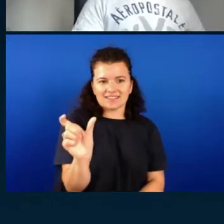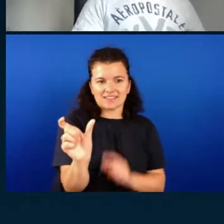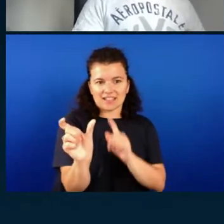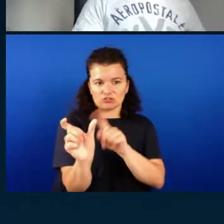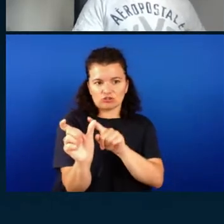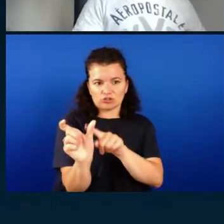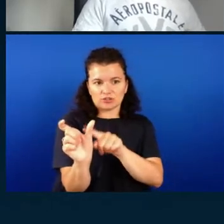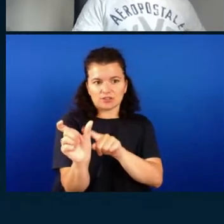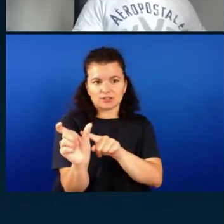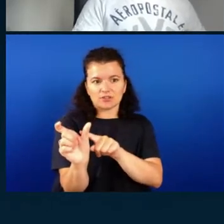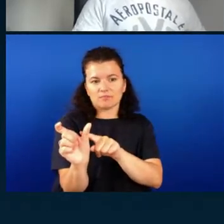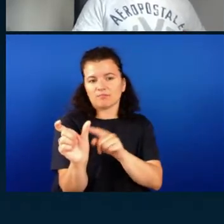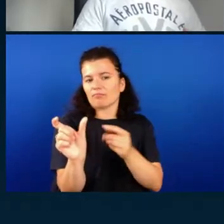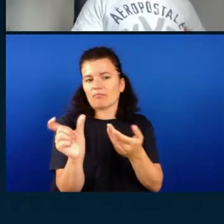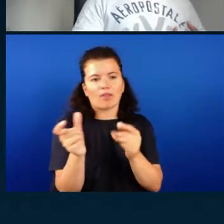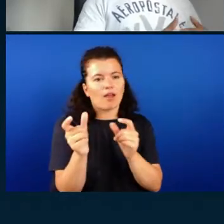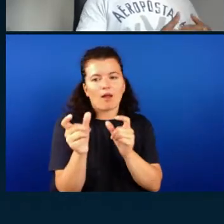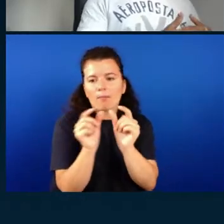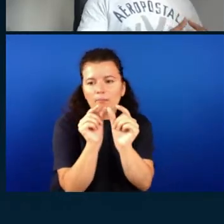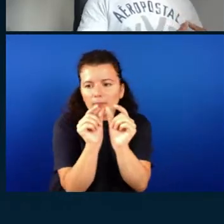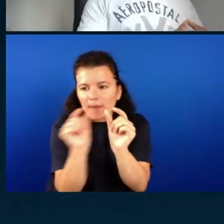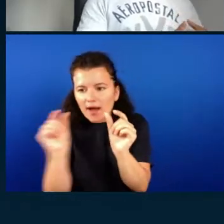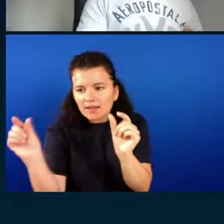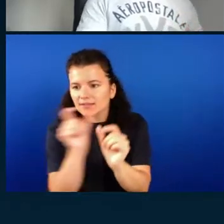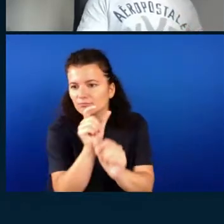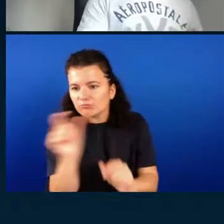extensibility parts where there are